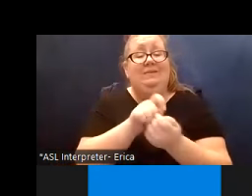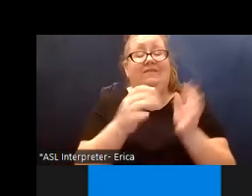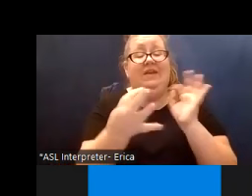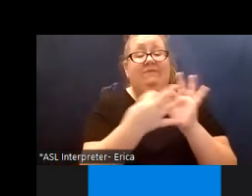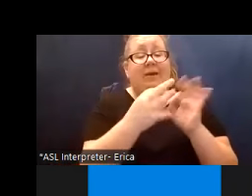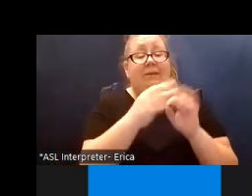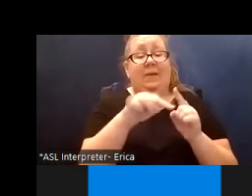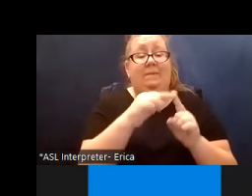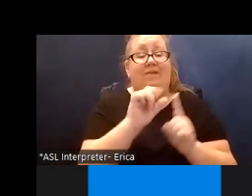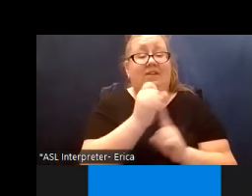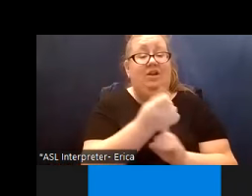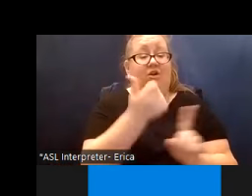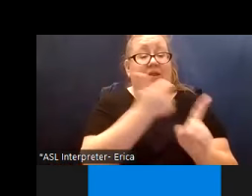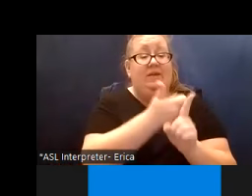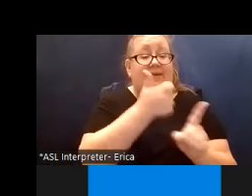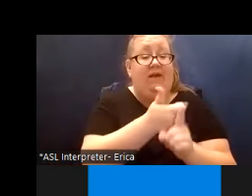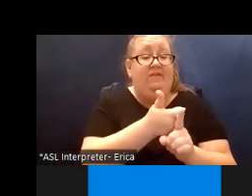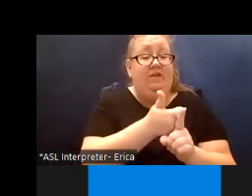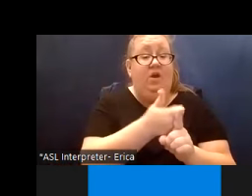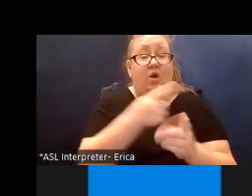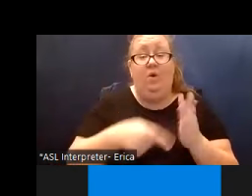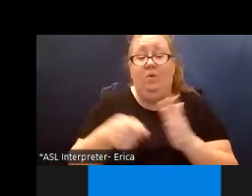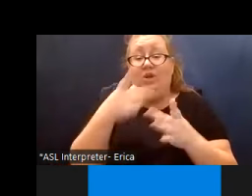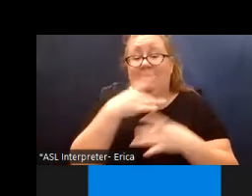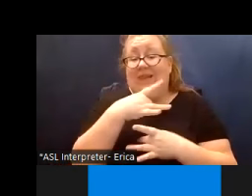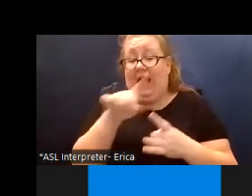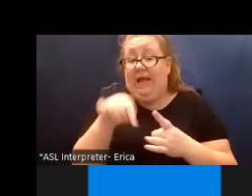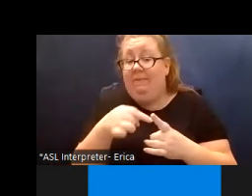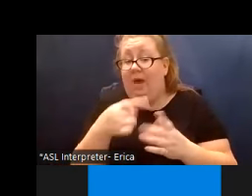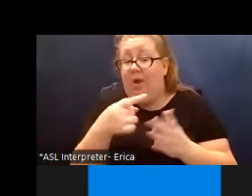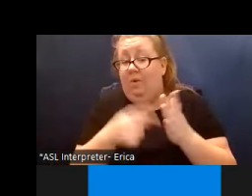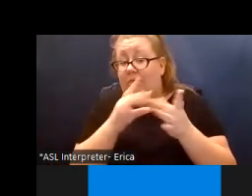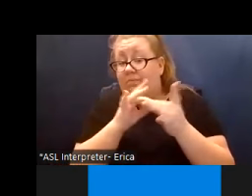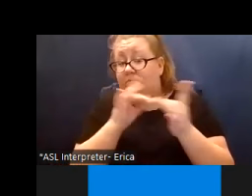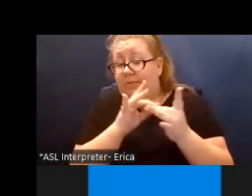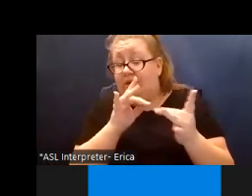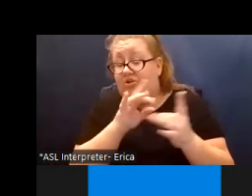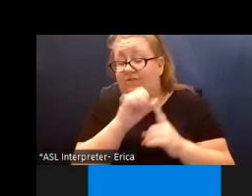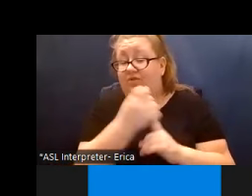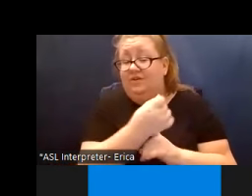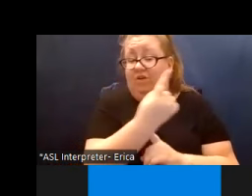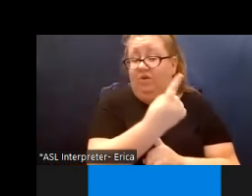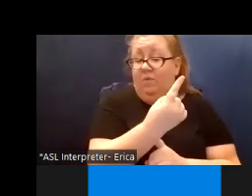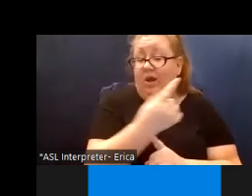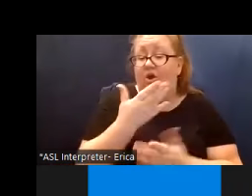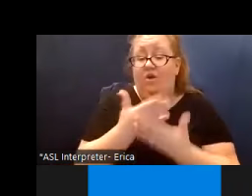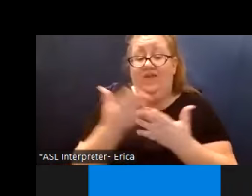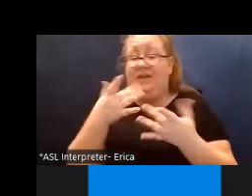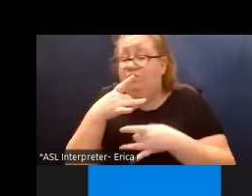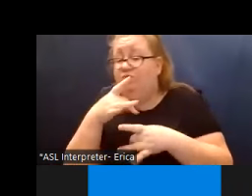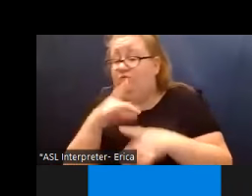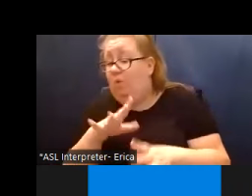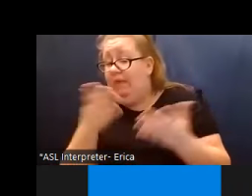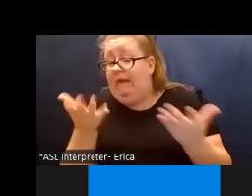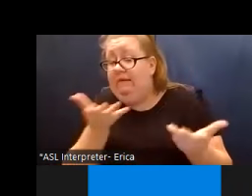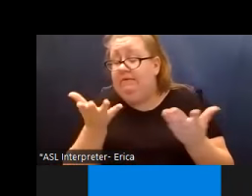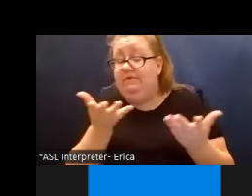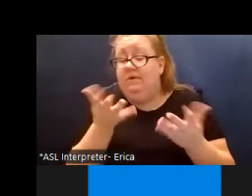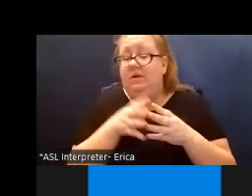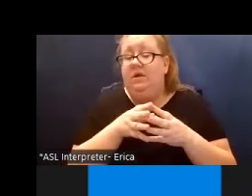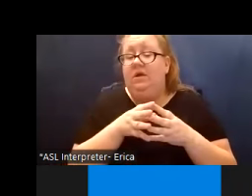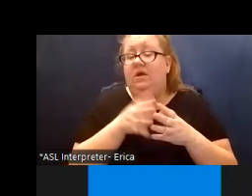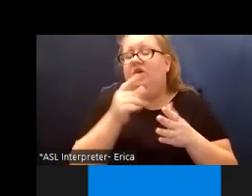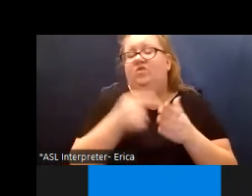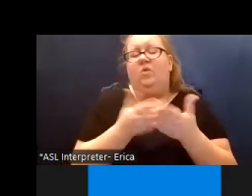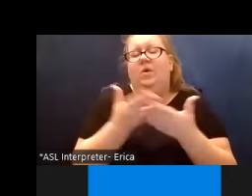scenarios themselves. What do you like about what you heard in scenario one? Are there things that you dislike? What are sort of things that